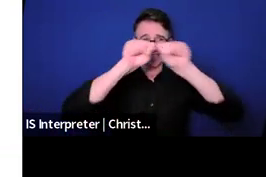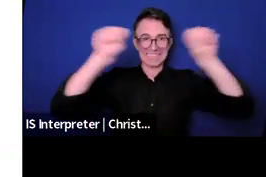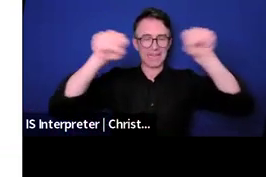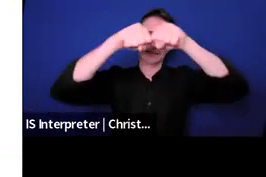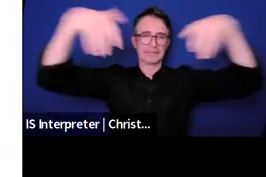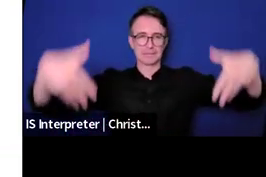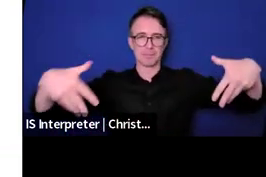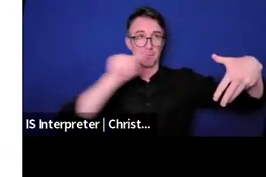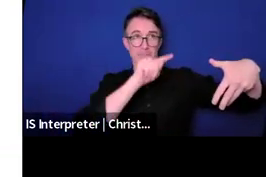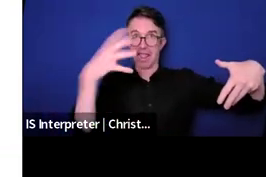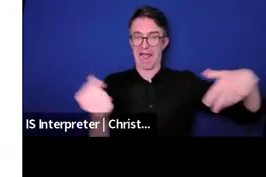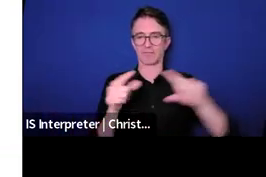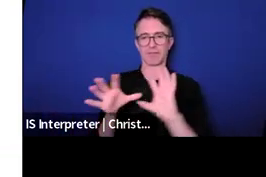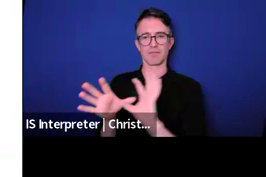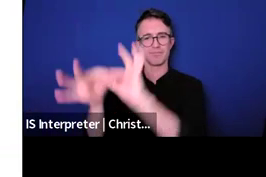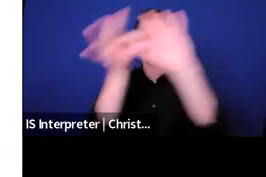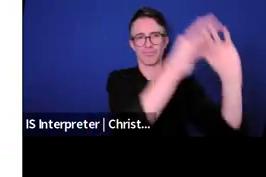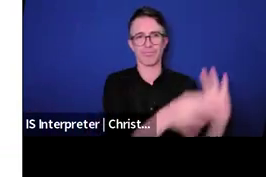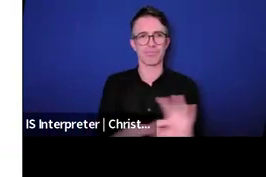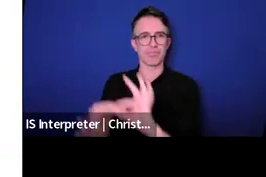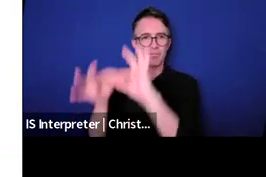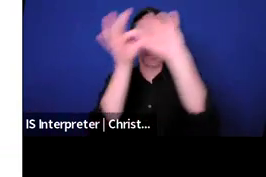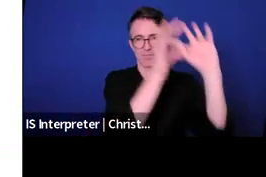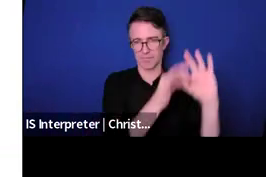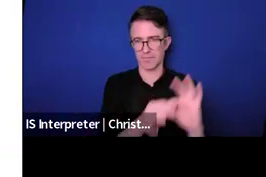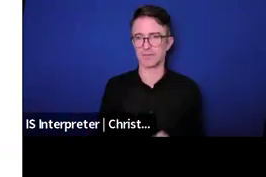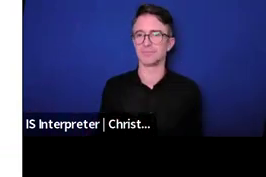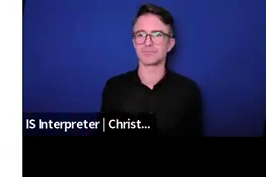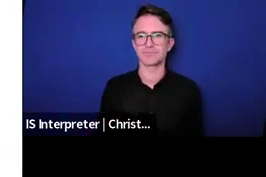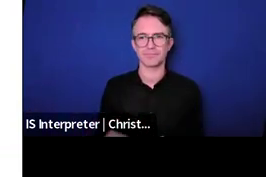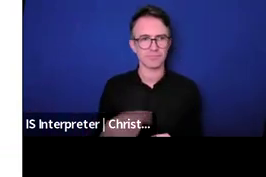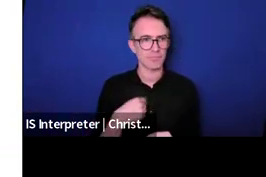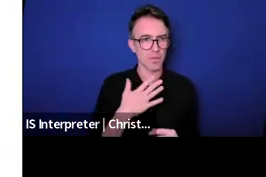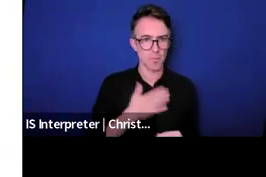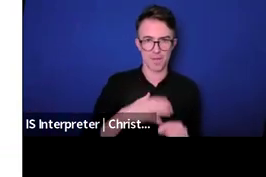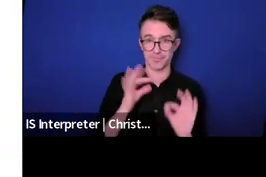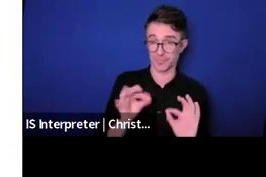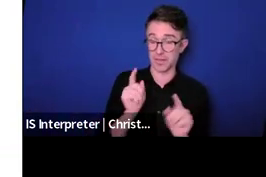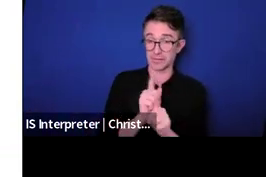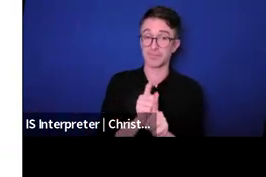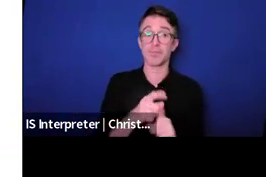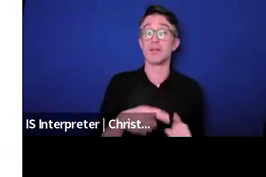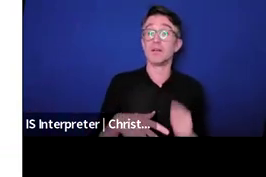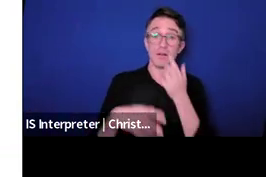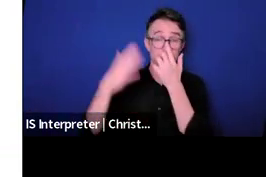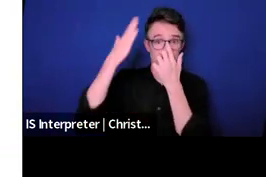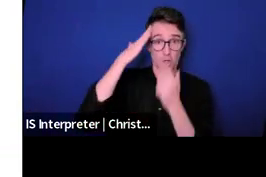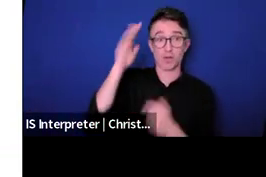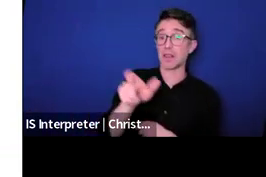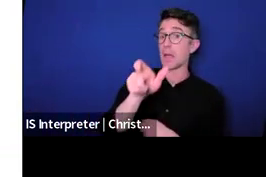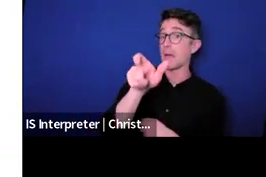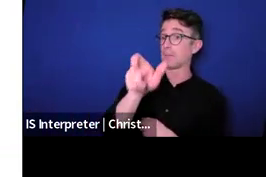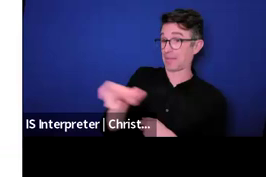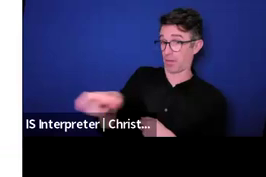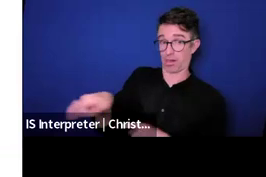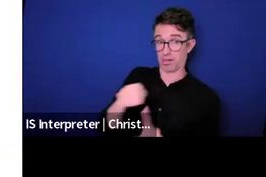uphold the dignity and rights of those that are on the one end providing and sort of the care and support services, but also those that